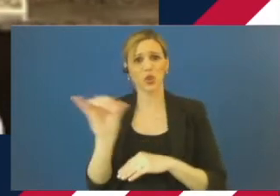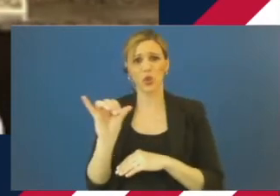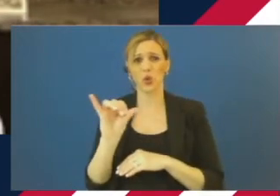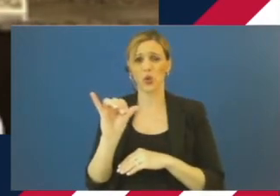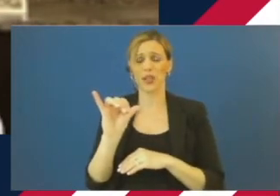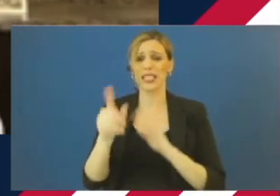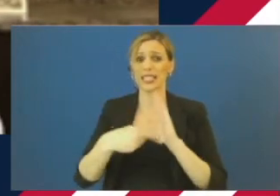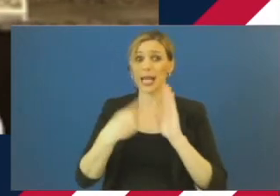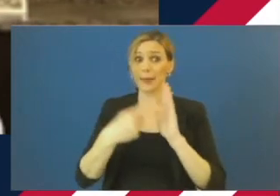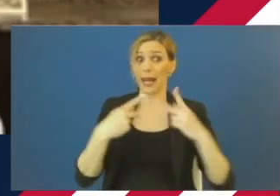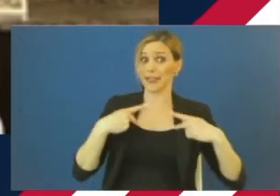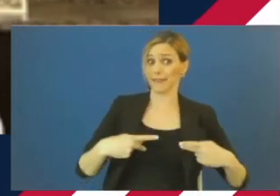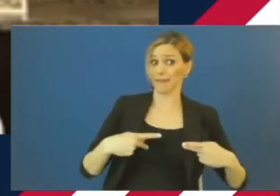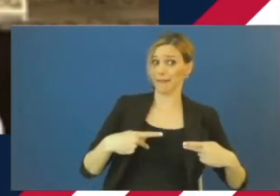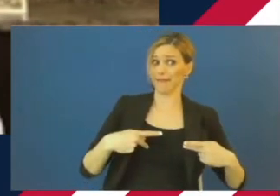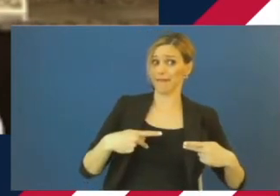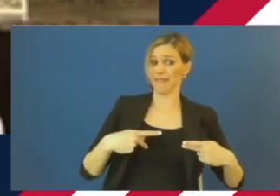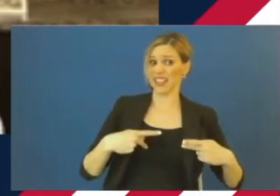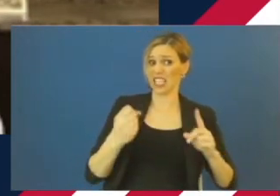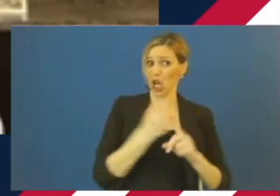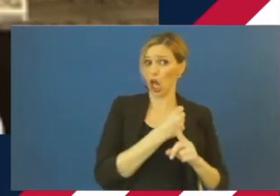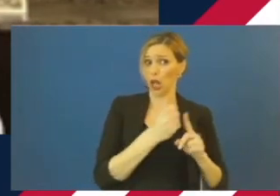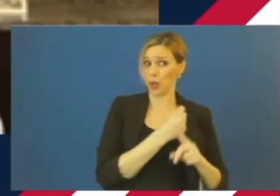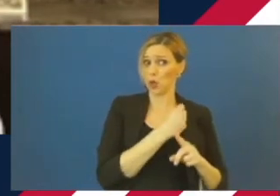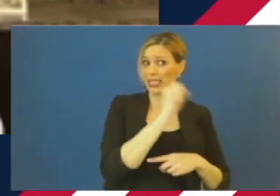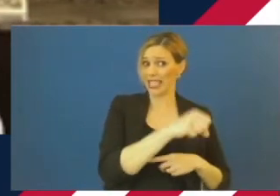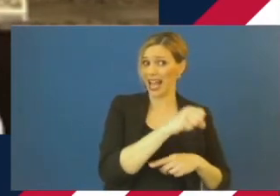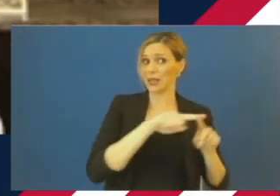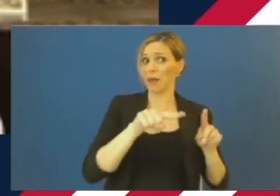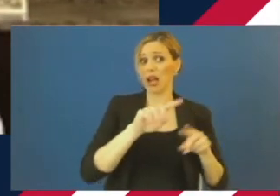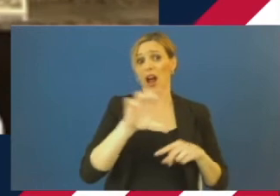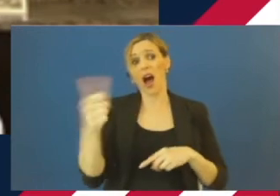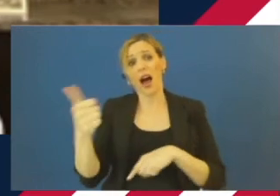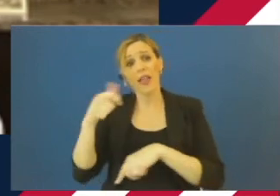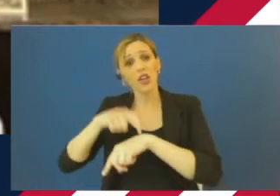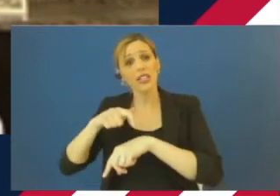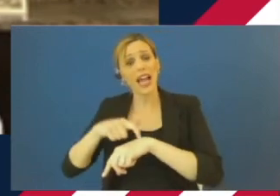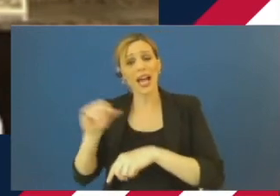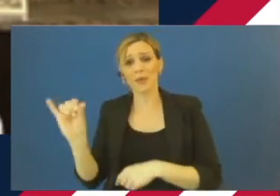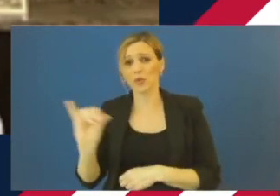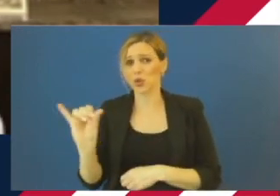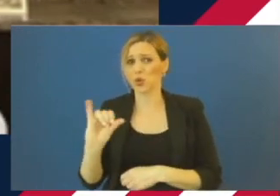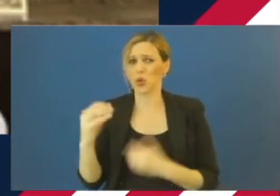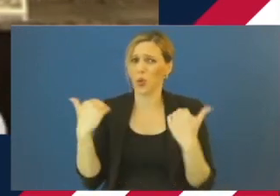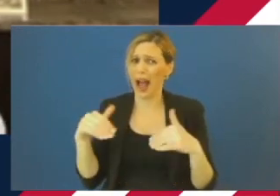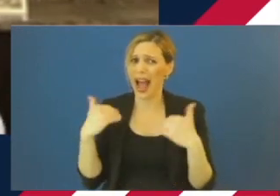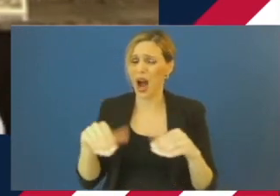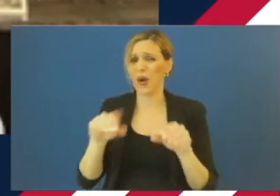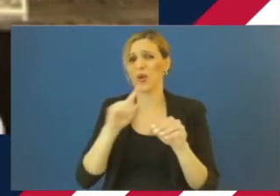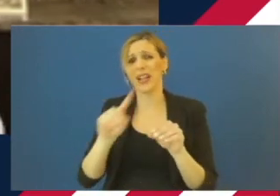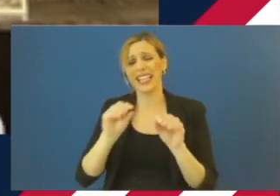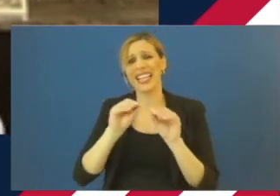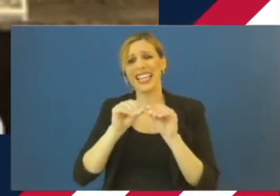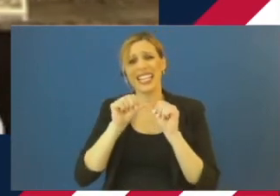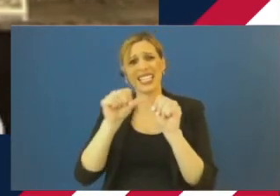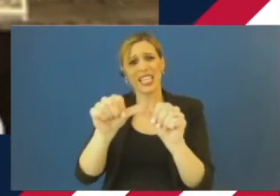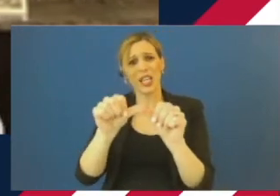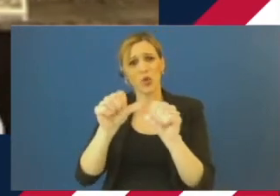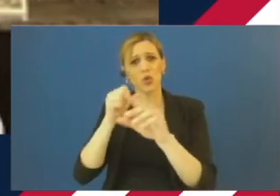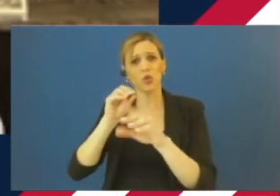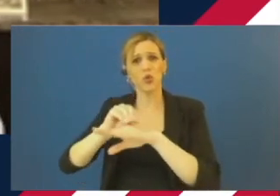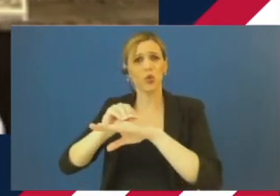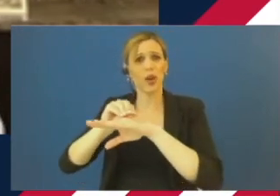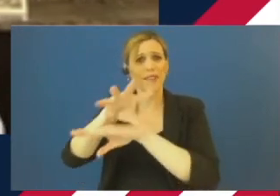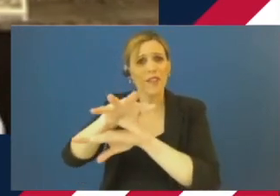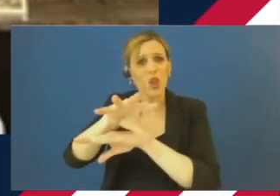as a result, the psychosocial, emotional types of things that can continue and impact people